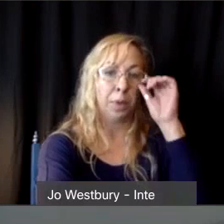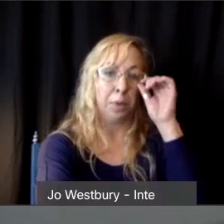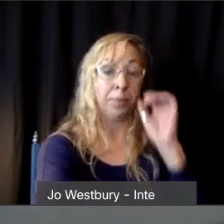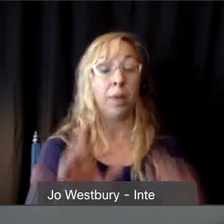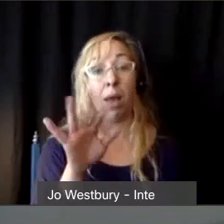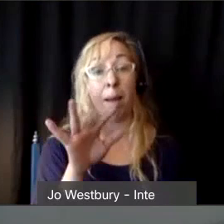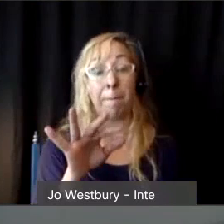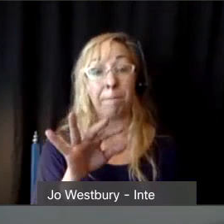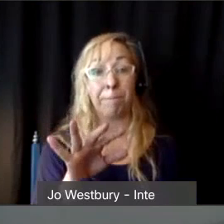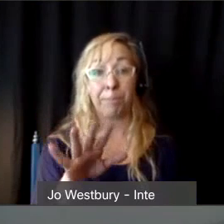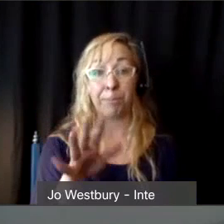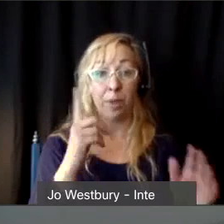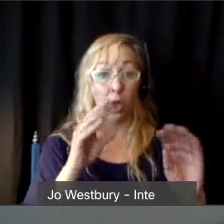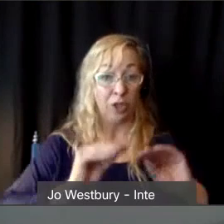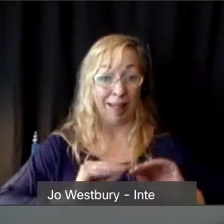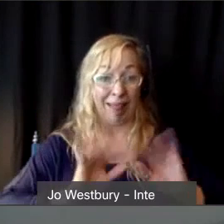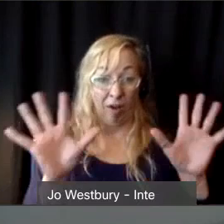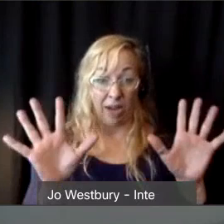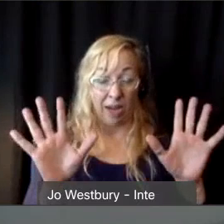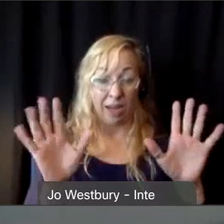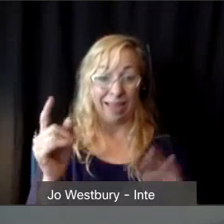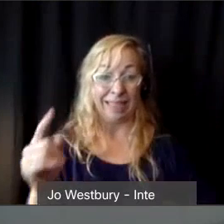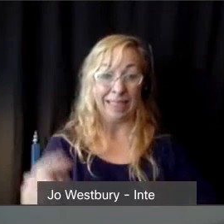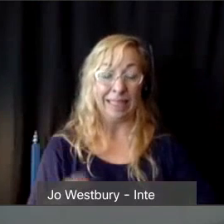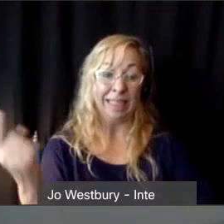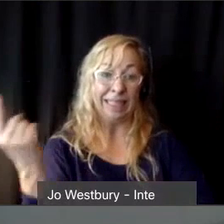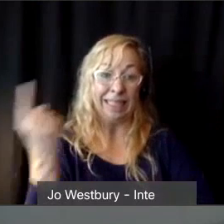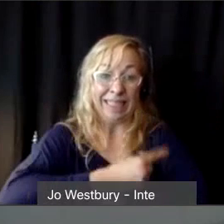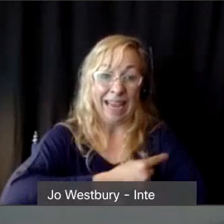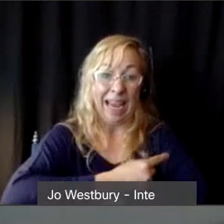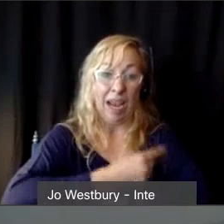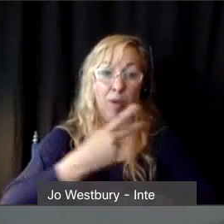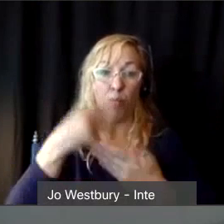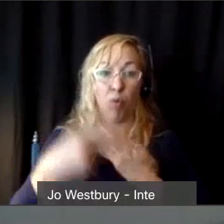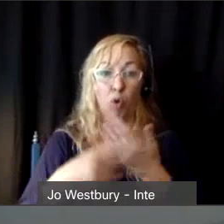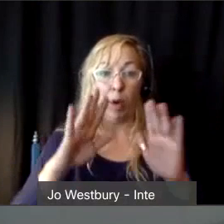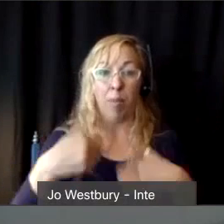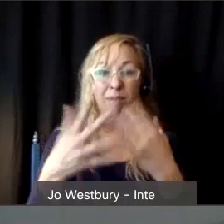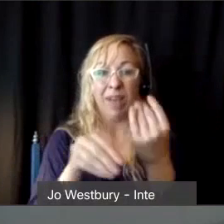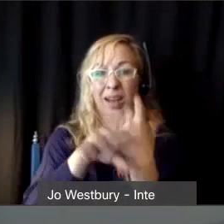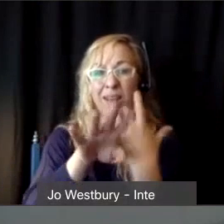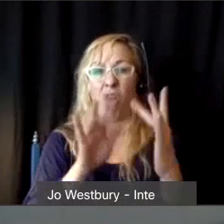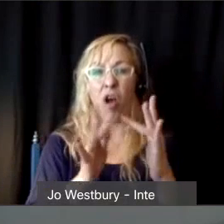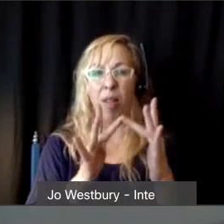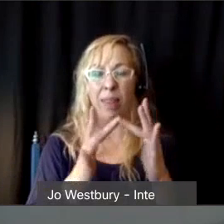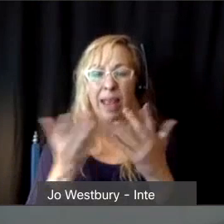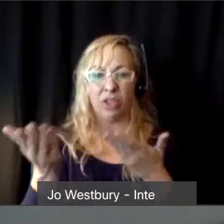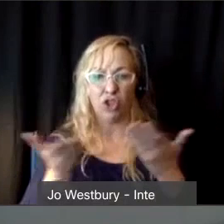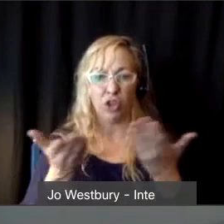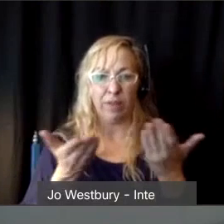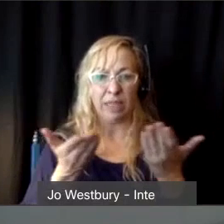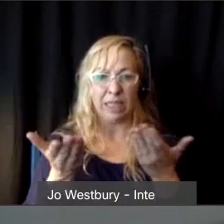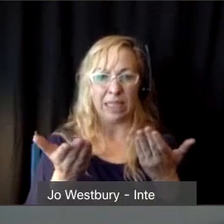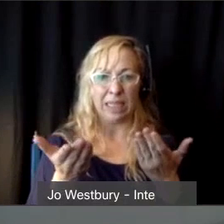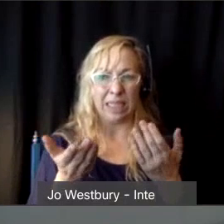So for clarification, as a day program providing virtual services, will we need to apply to become an